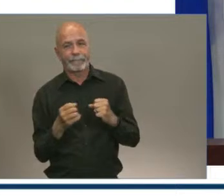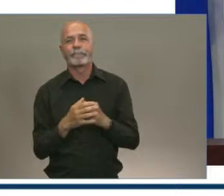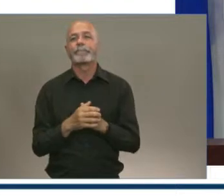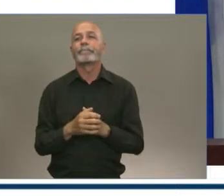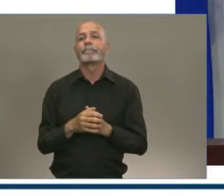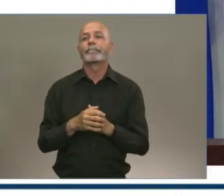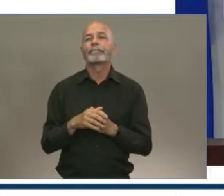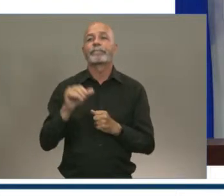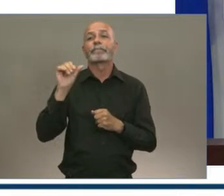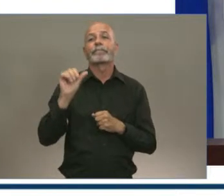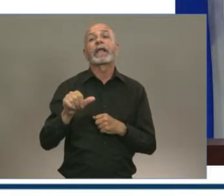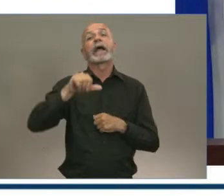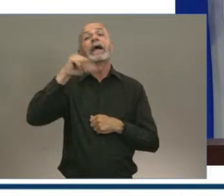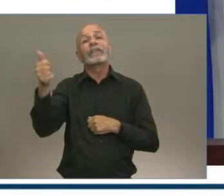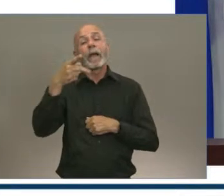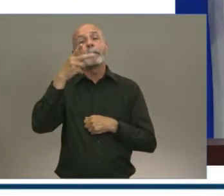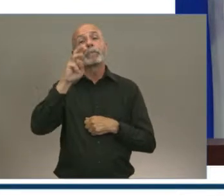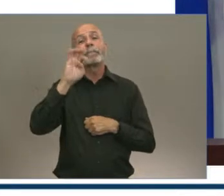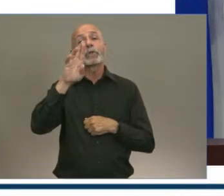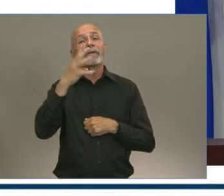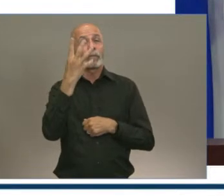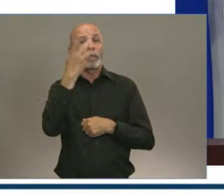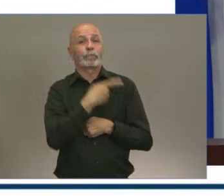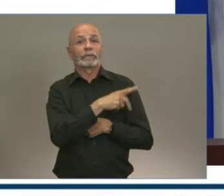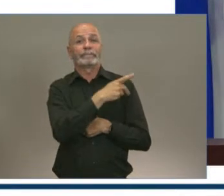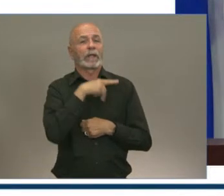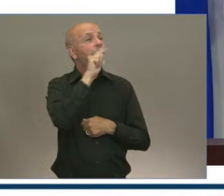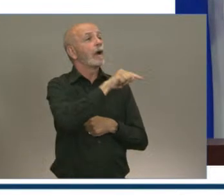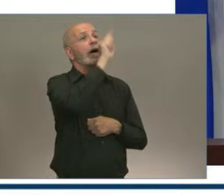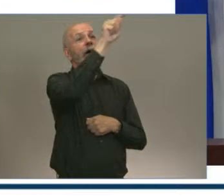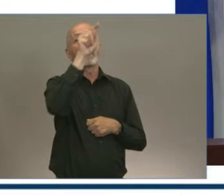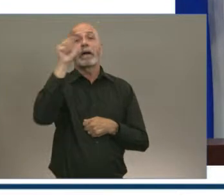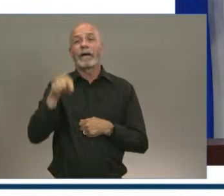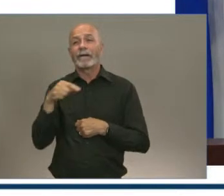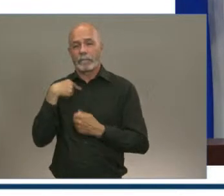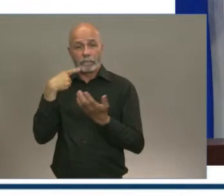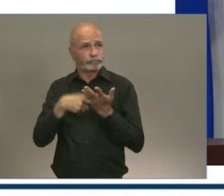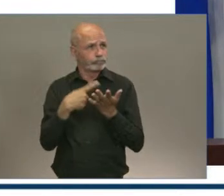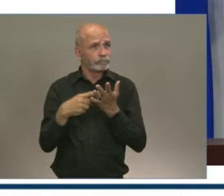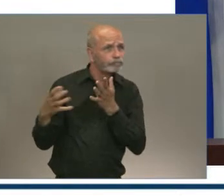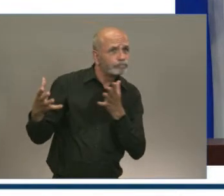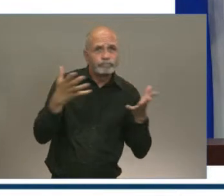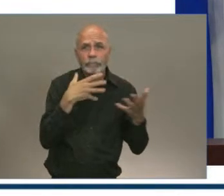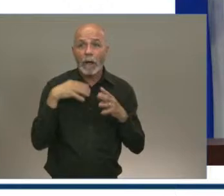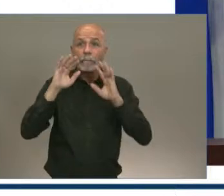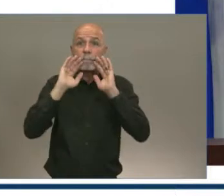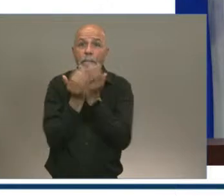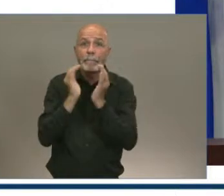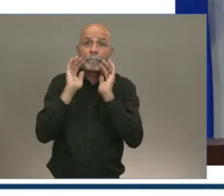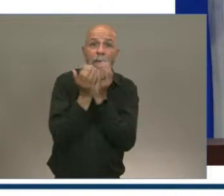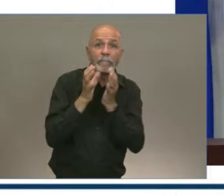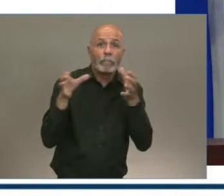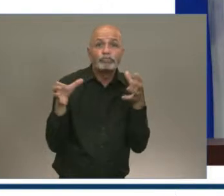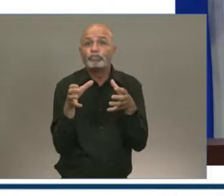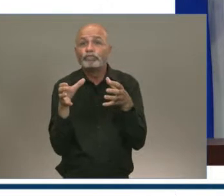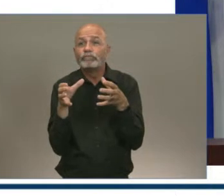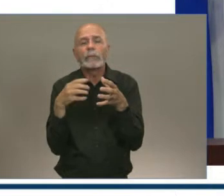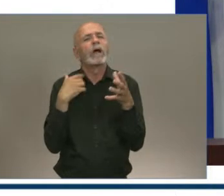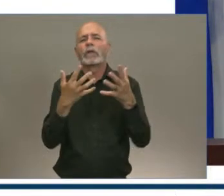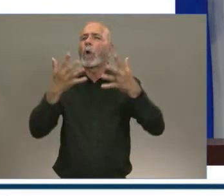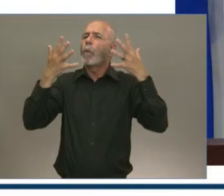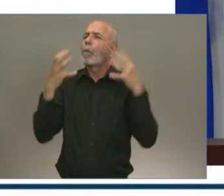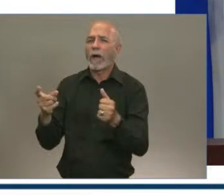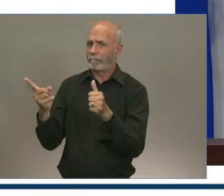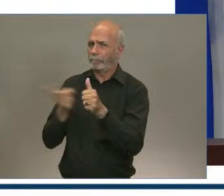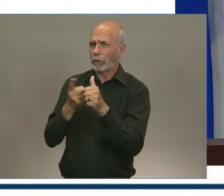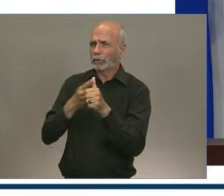about the possibility of bringing back the Atlantic bubble. All of us as premiers want our region to be safe and successful. It